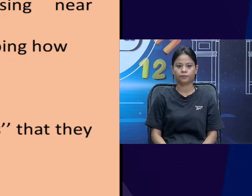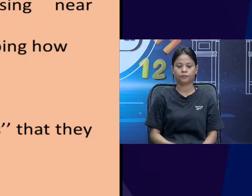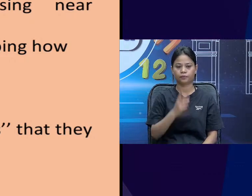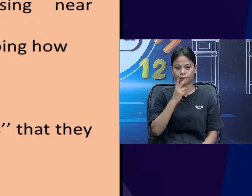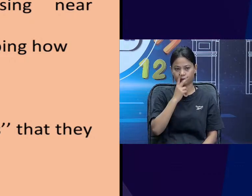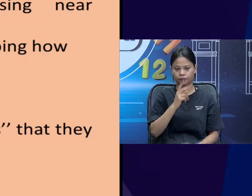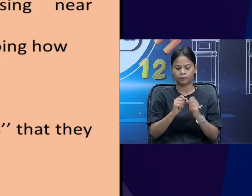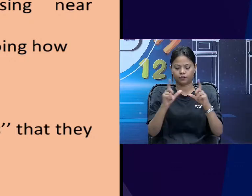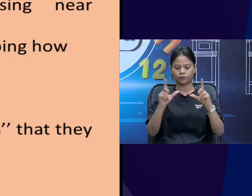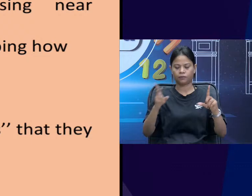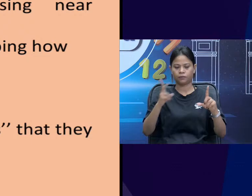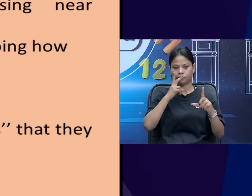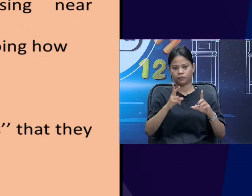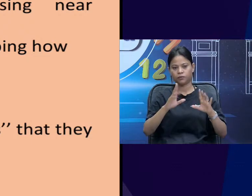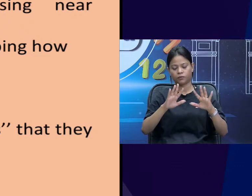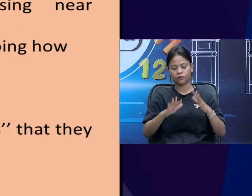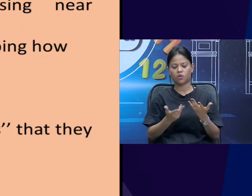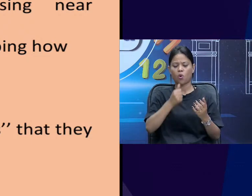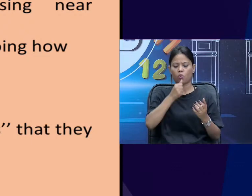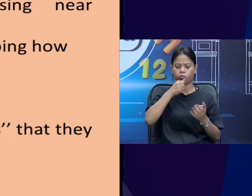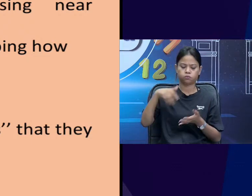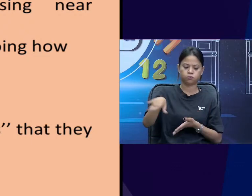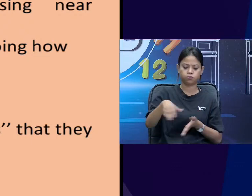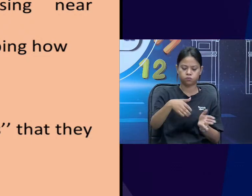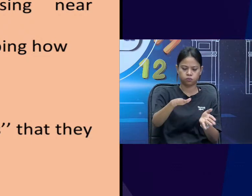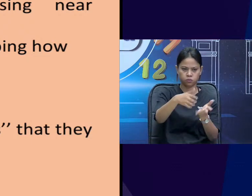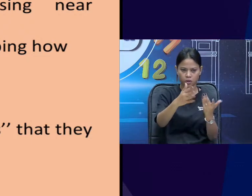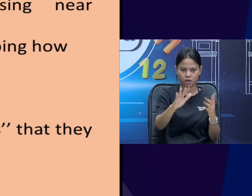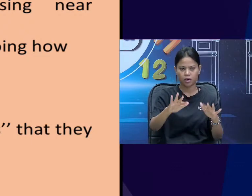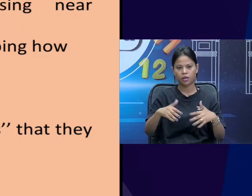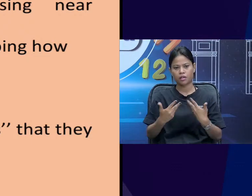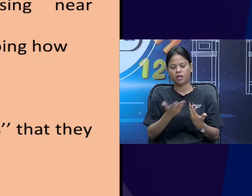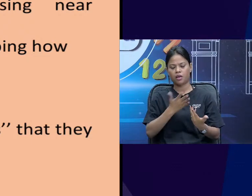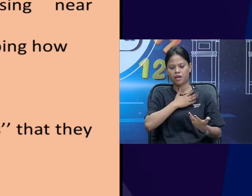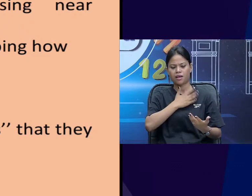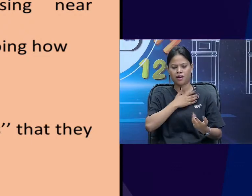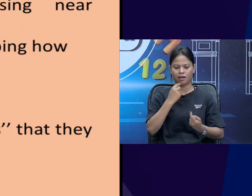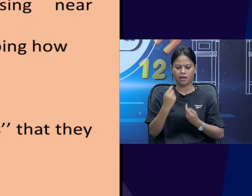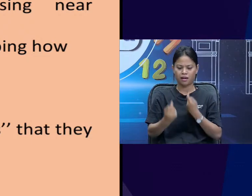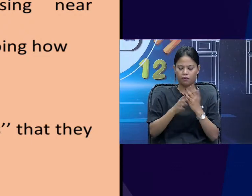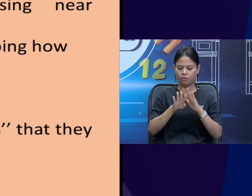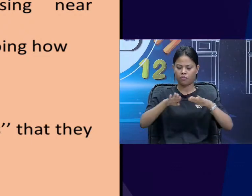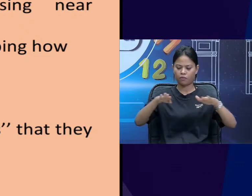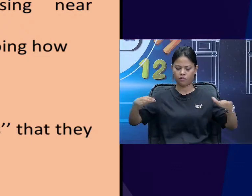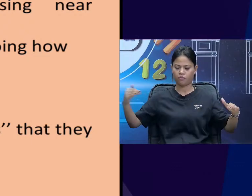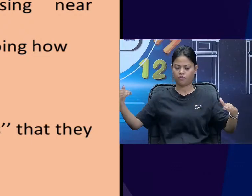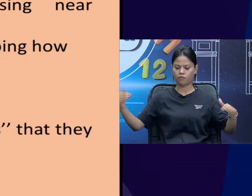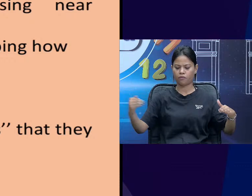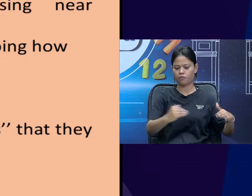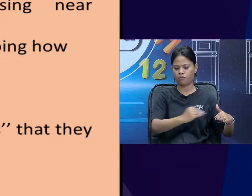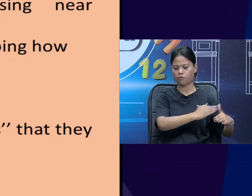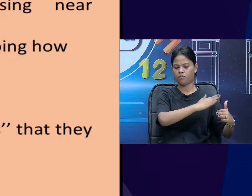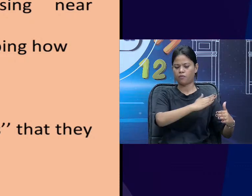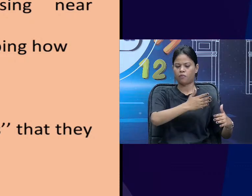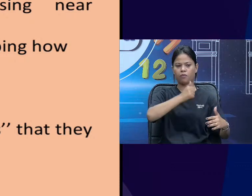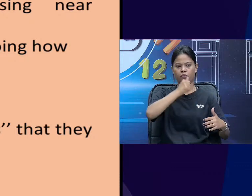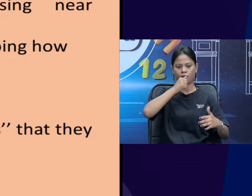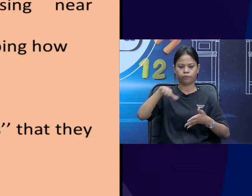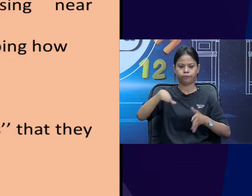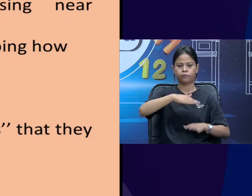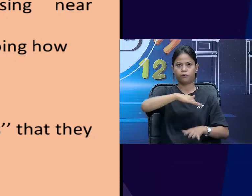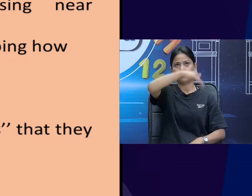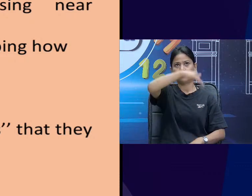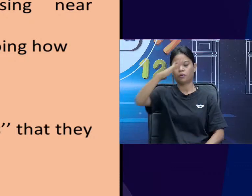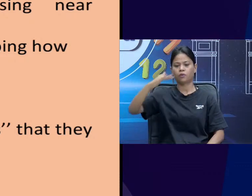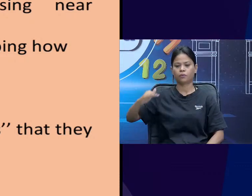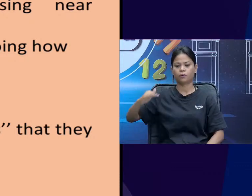can draw a river. Then of course you can have green, plain land and you can draw a train. All of you